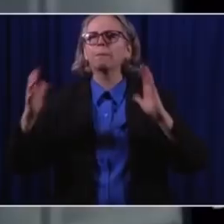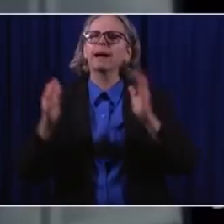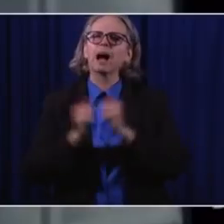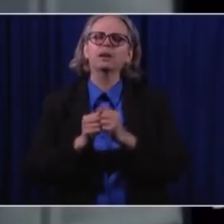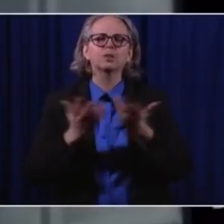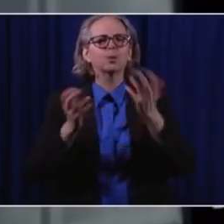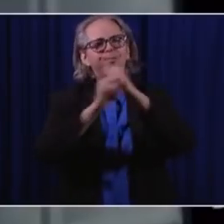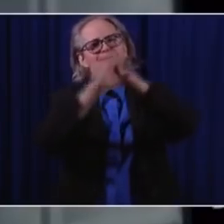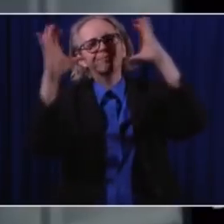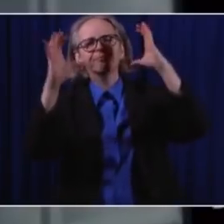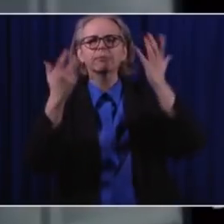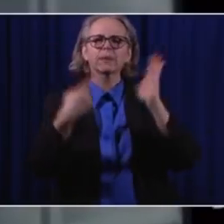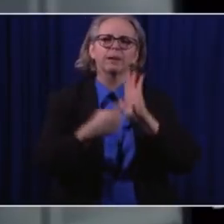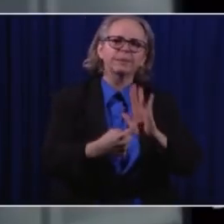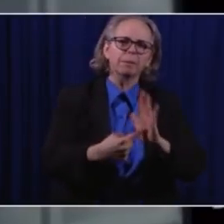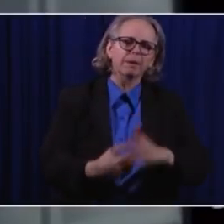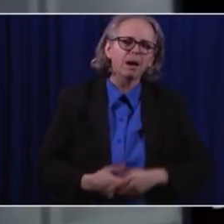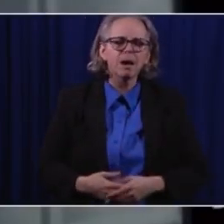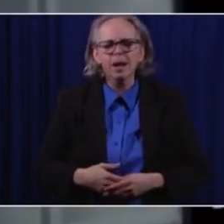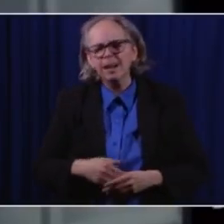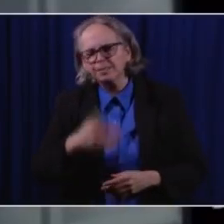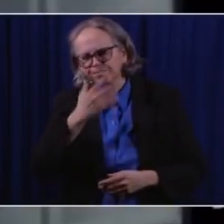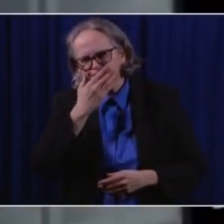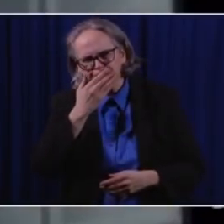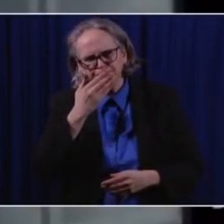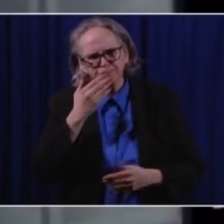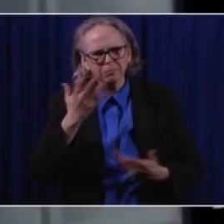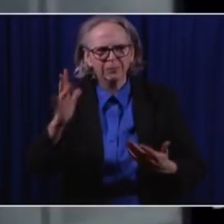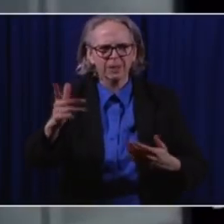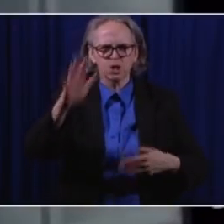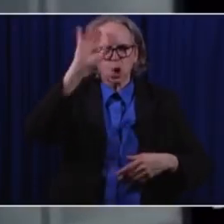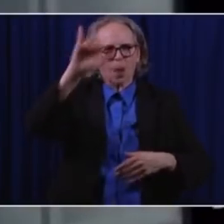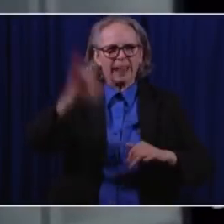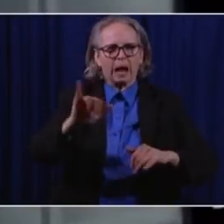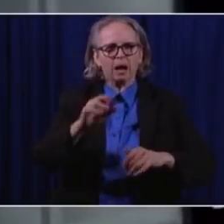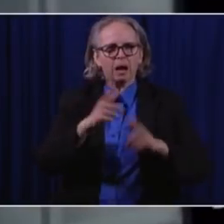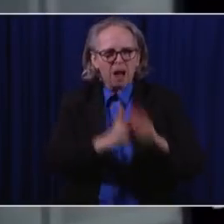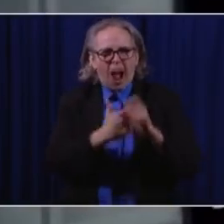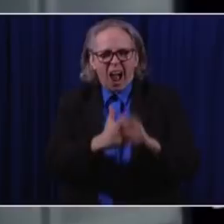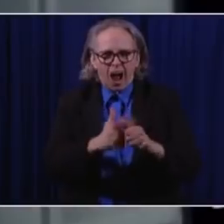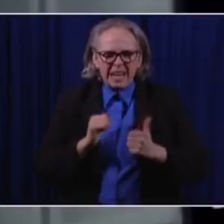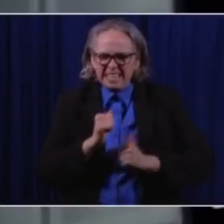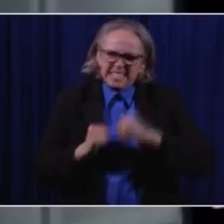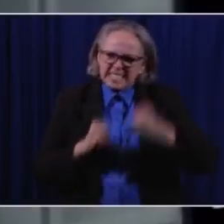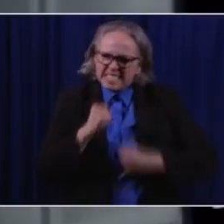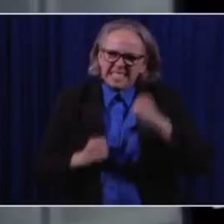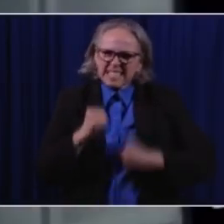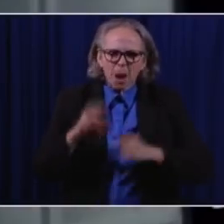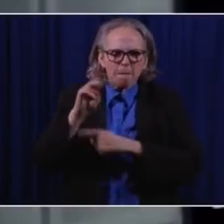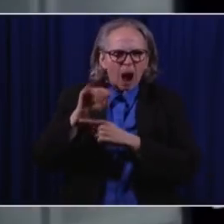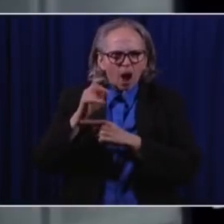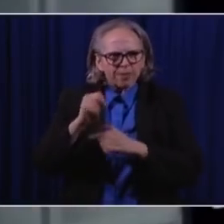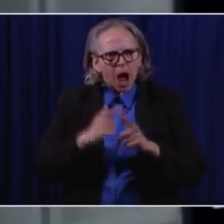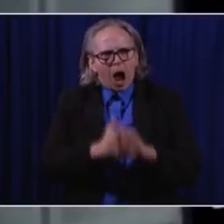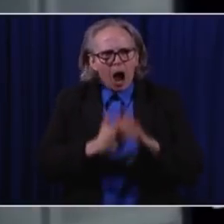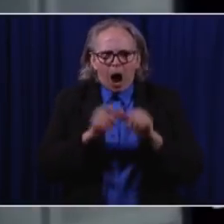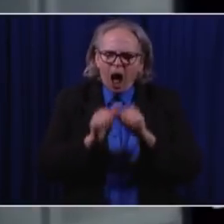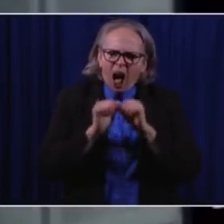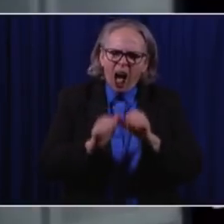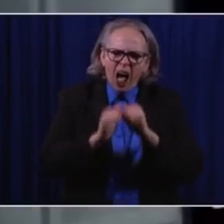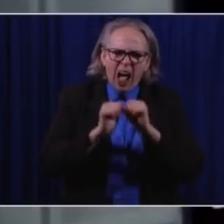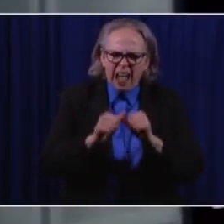comparable illustration of running a marathon. And I think since dealing with this since March, I